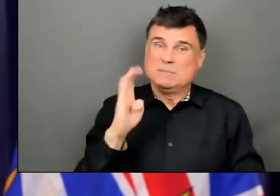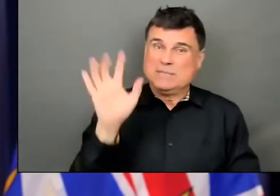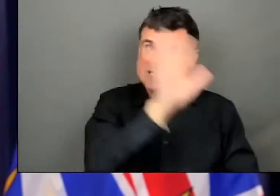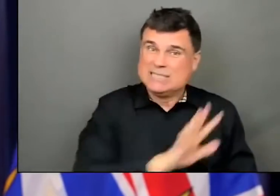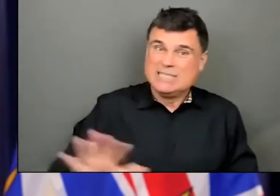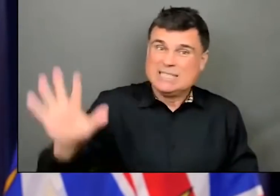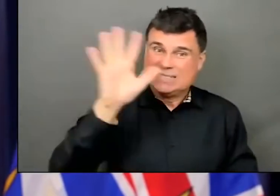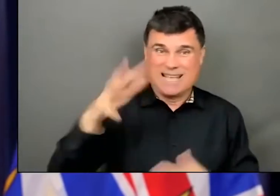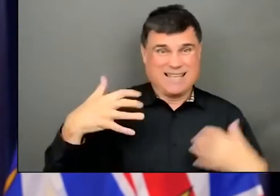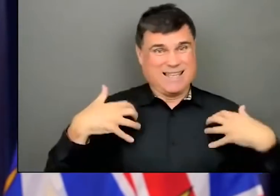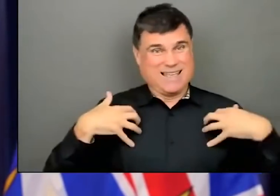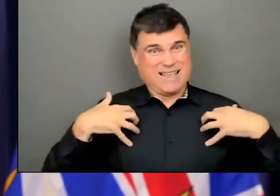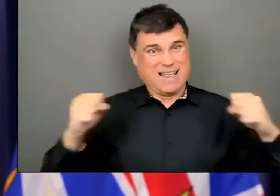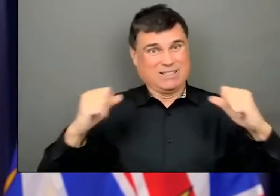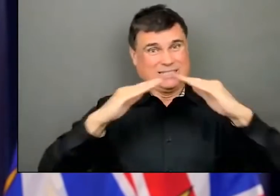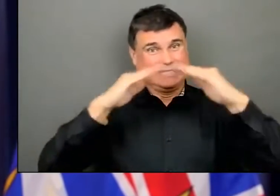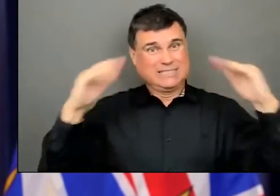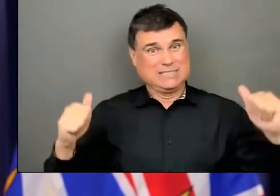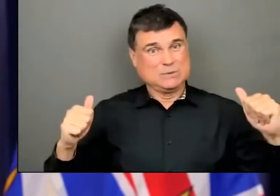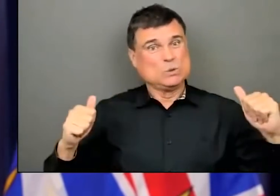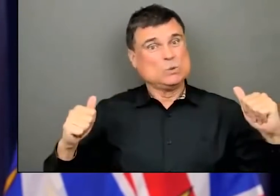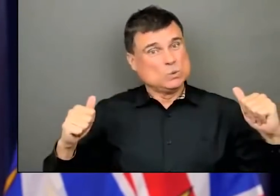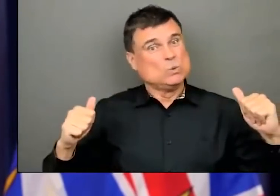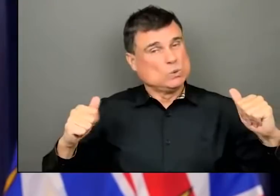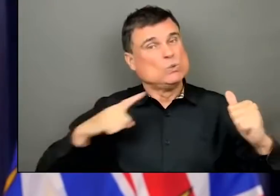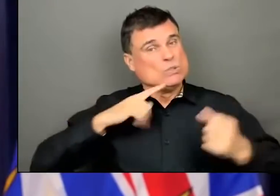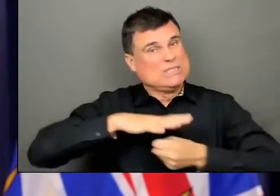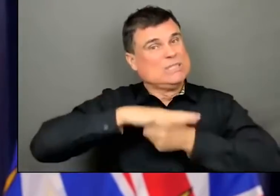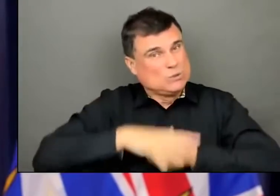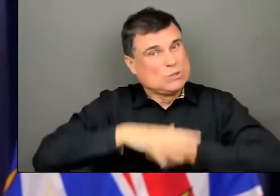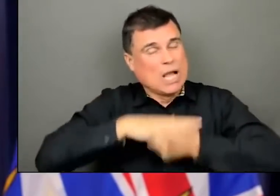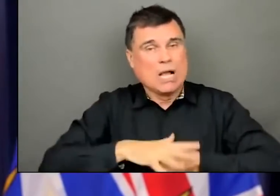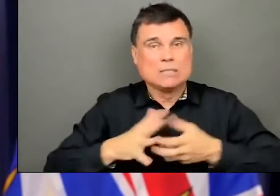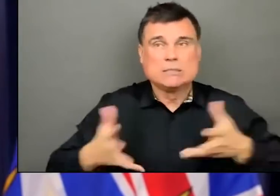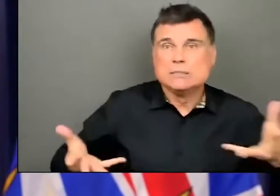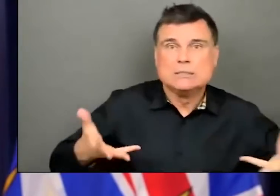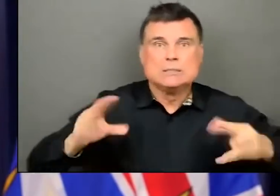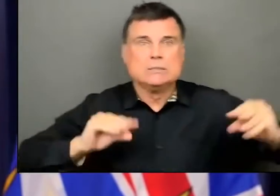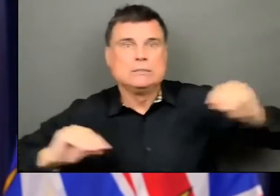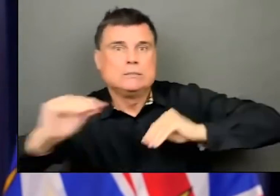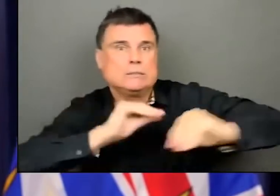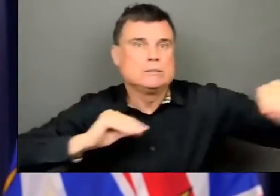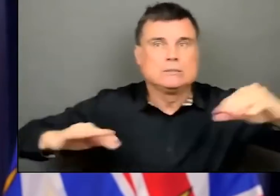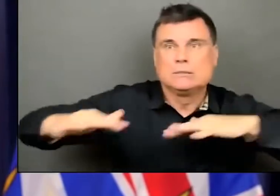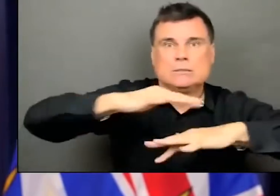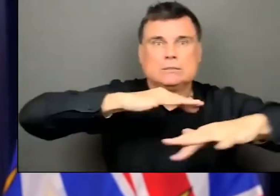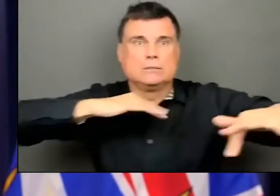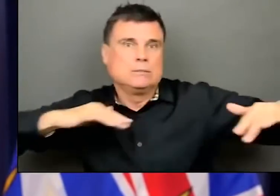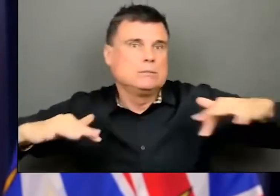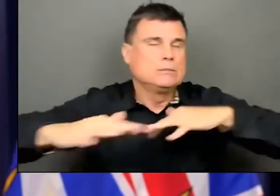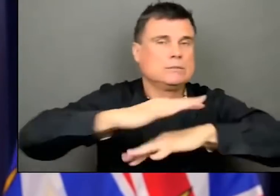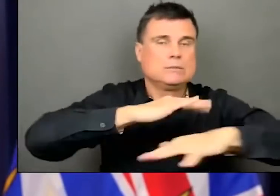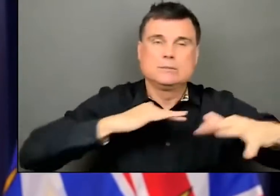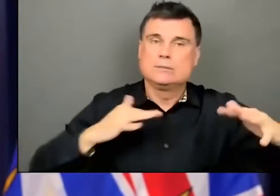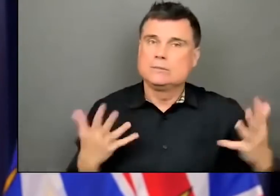overall numbers in our healthcare system, we have, as you know, in public healthcare, as we've reported many